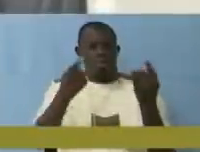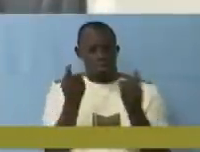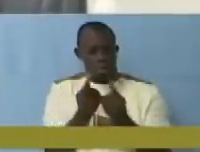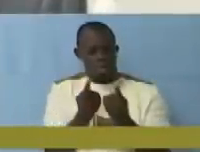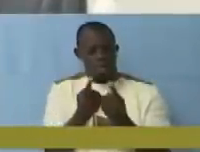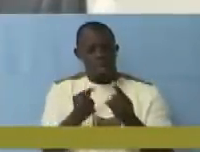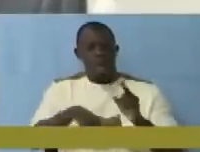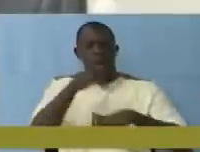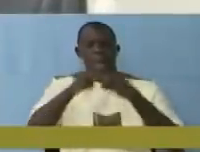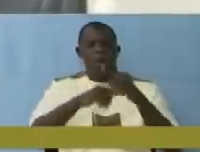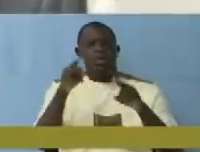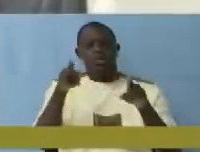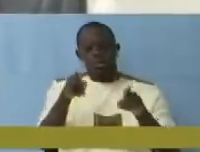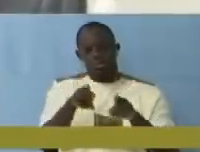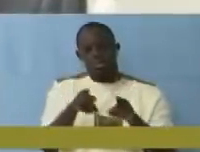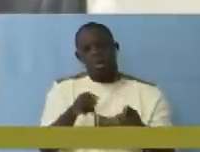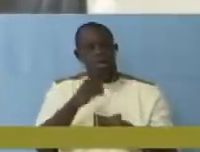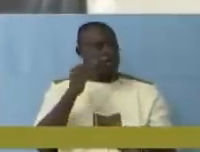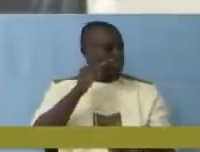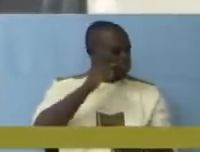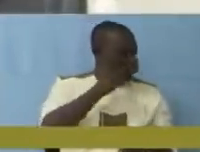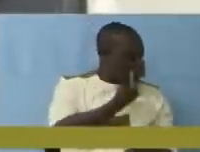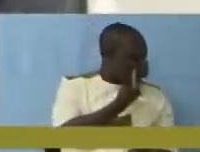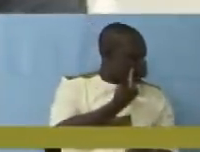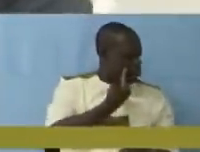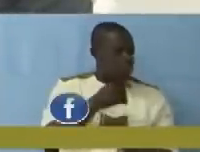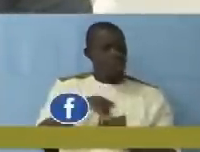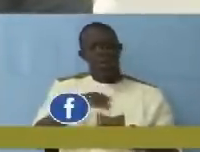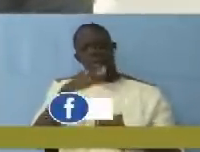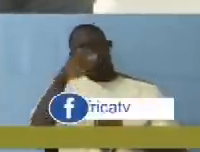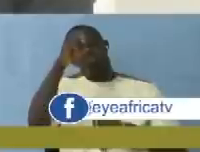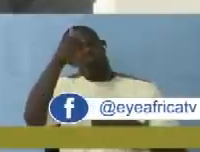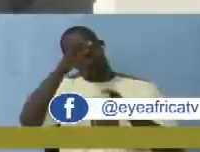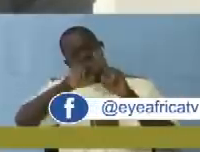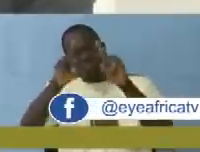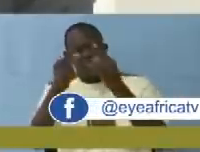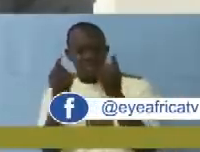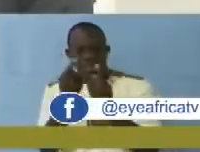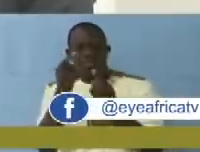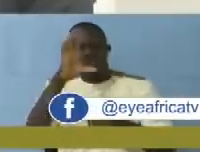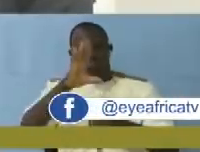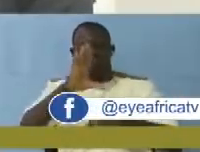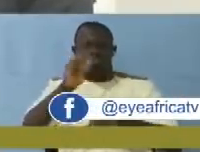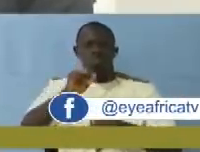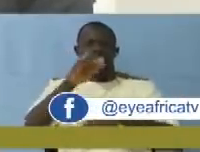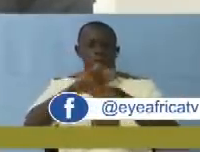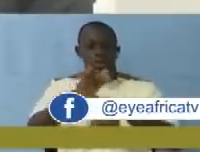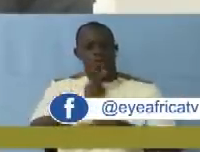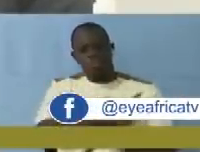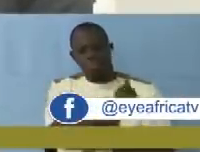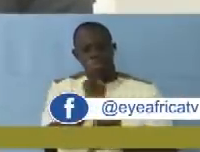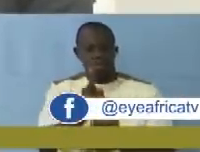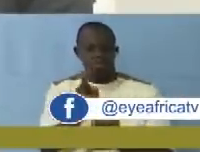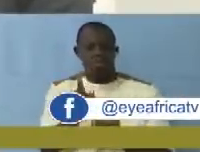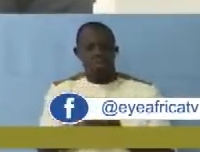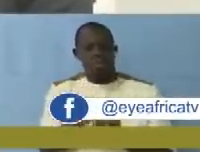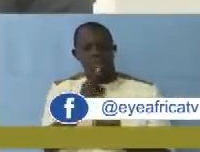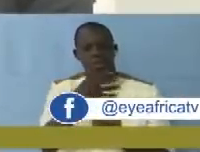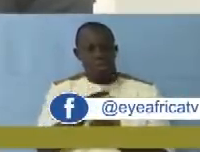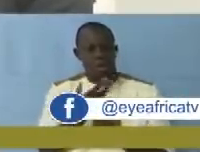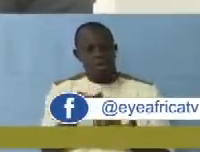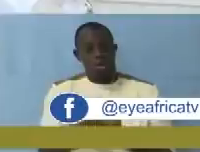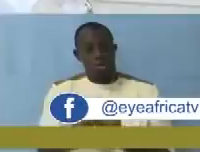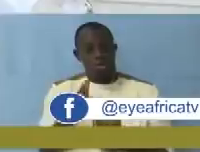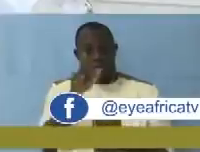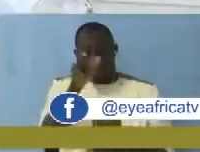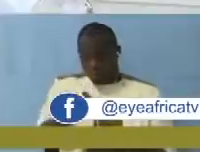menna is the shameful act they allege you did to them. wala malu ko de me yalon ko yemelle kan yemen kela You want reasonable people